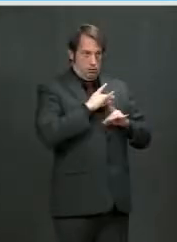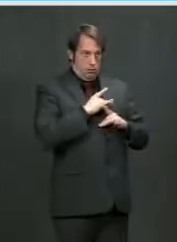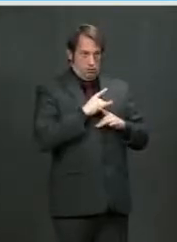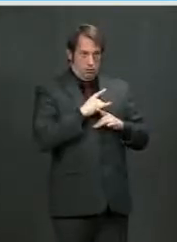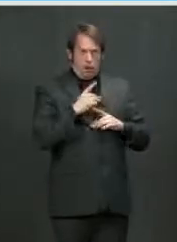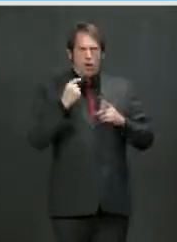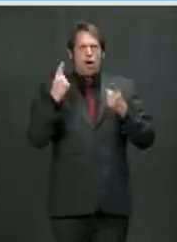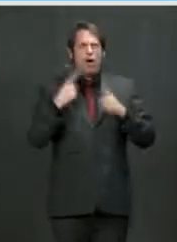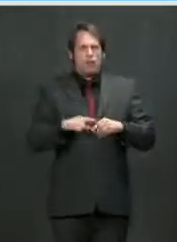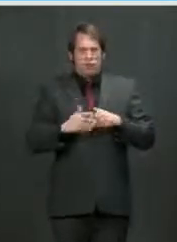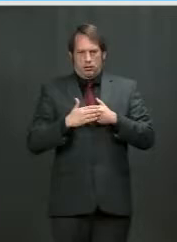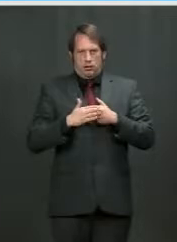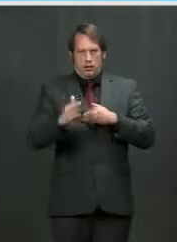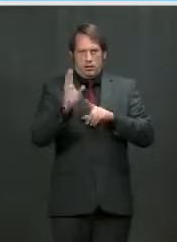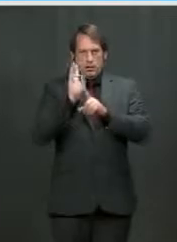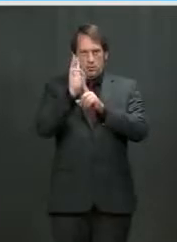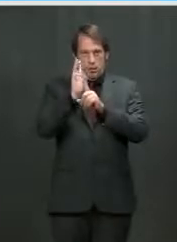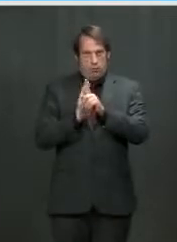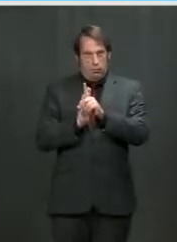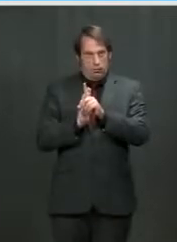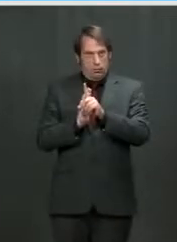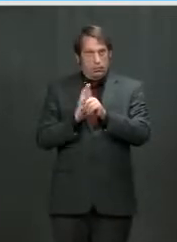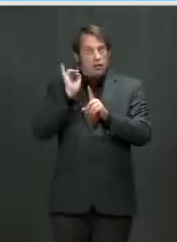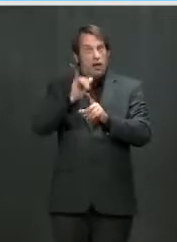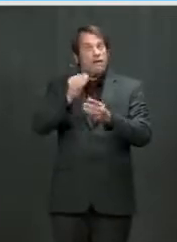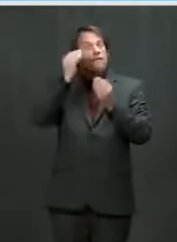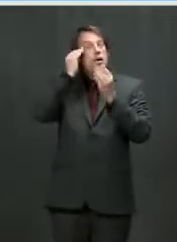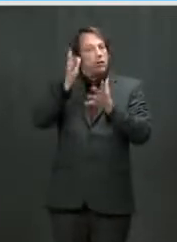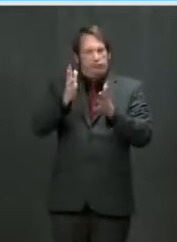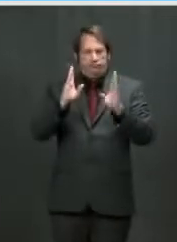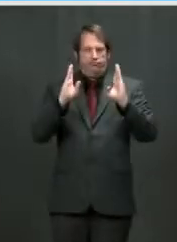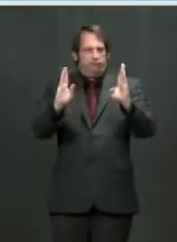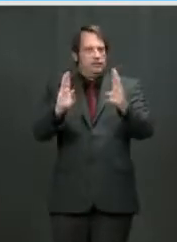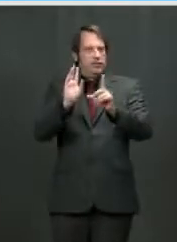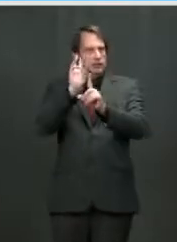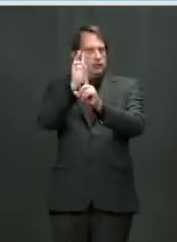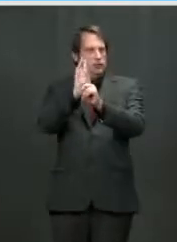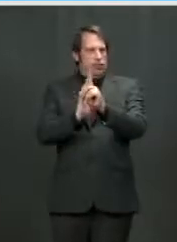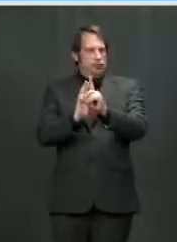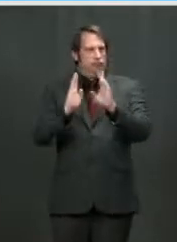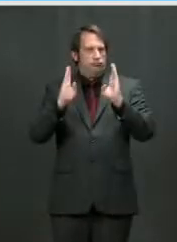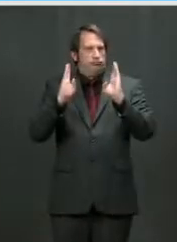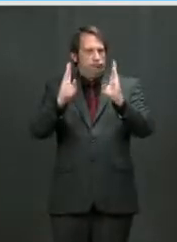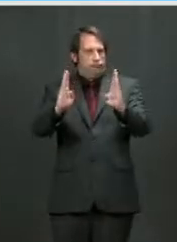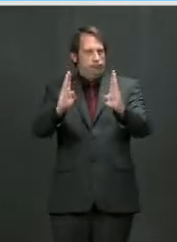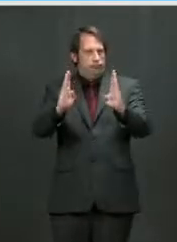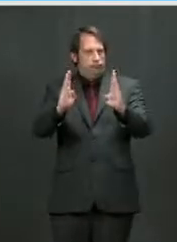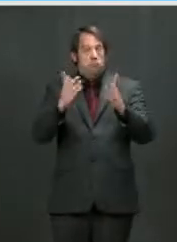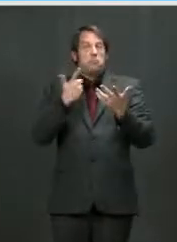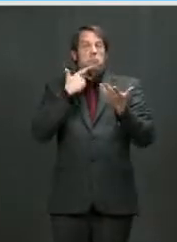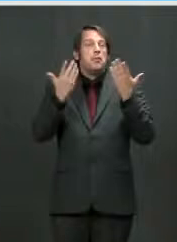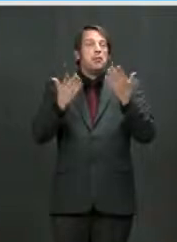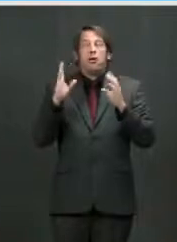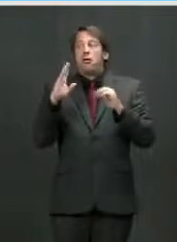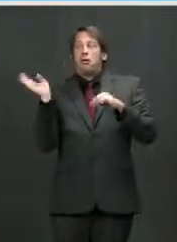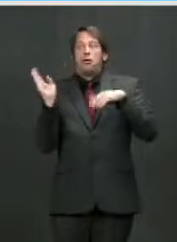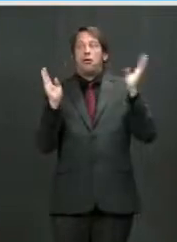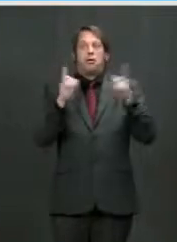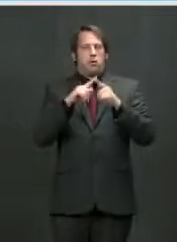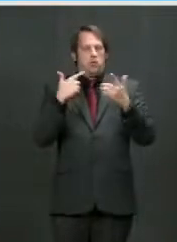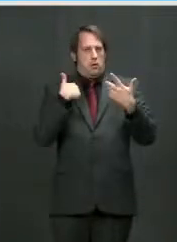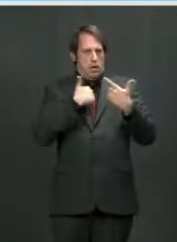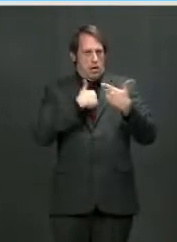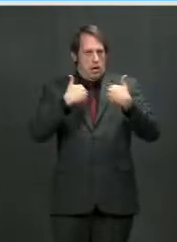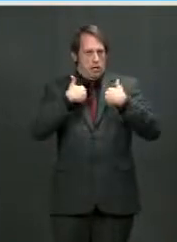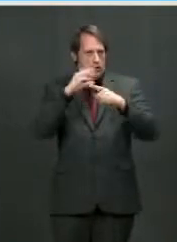6 months. They did not look further than this, so it might be much longer. Next slide. And here's an